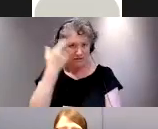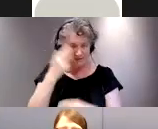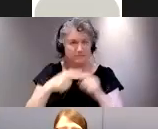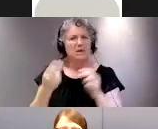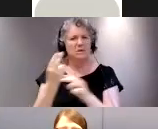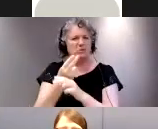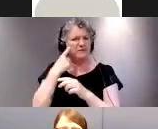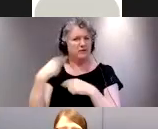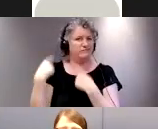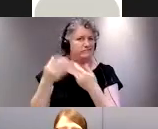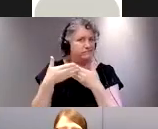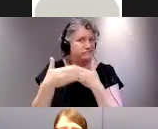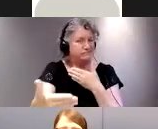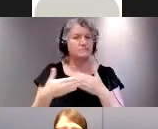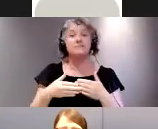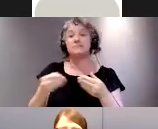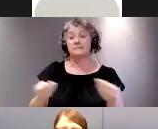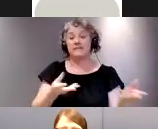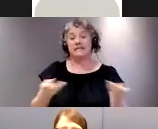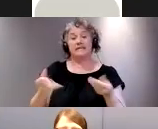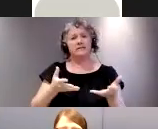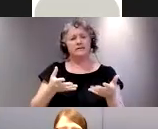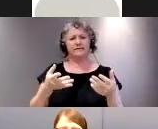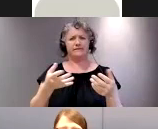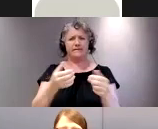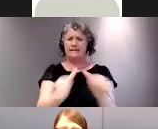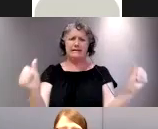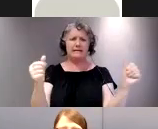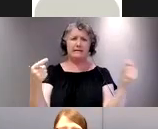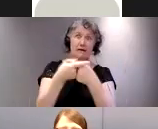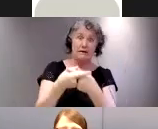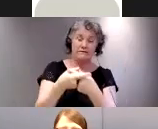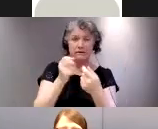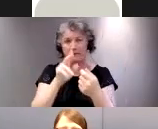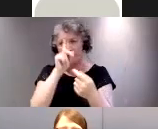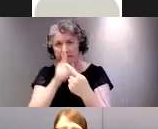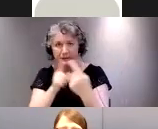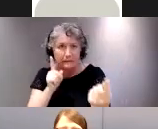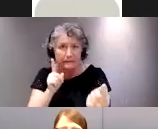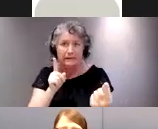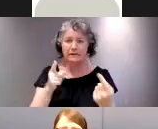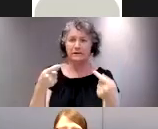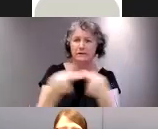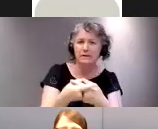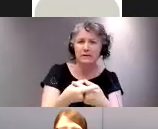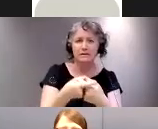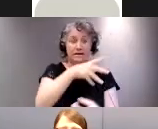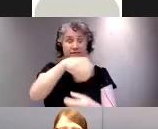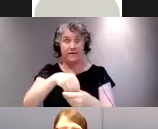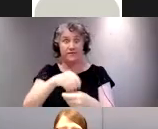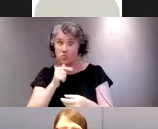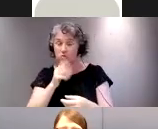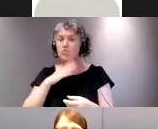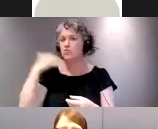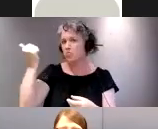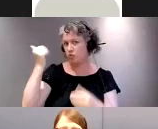elder mediation. It really is the mediation of a conflict or disagreement, dispute involving an older adult. So the